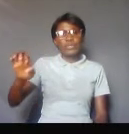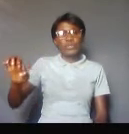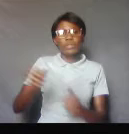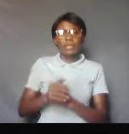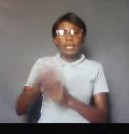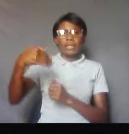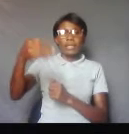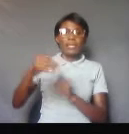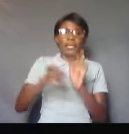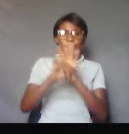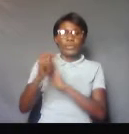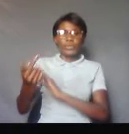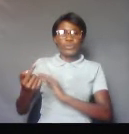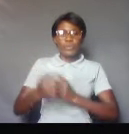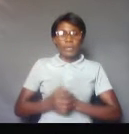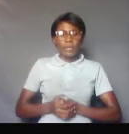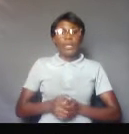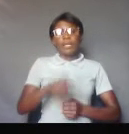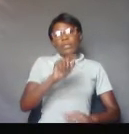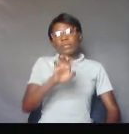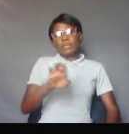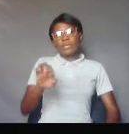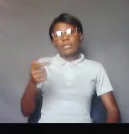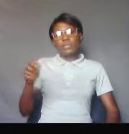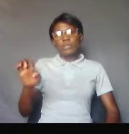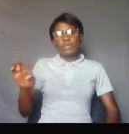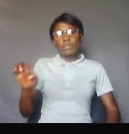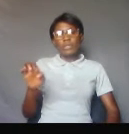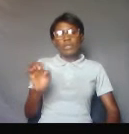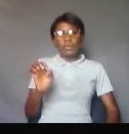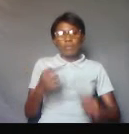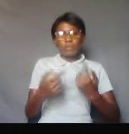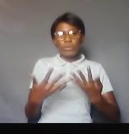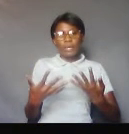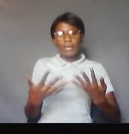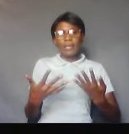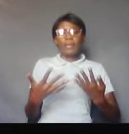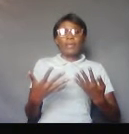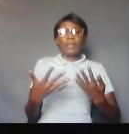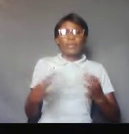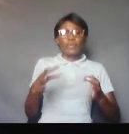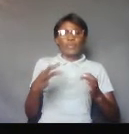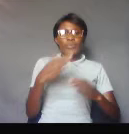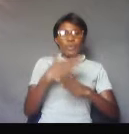little bit later on. TG is also a collaborator